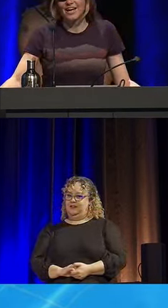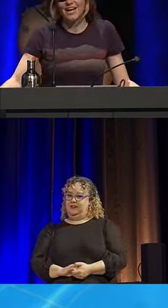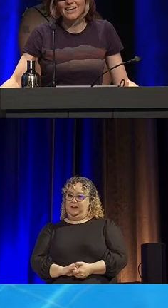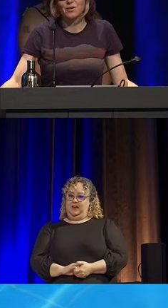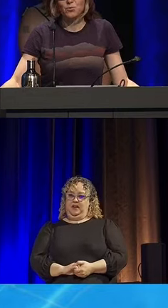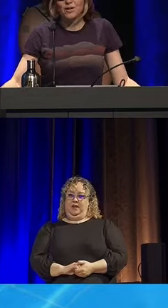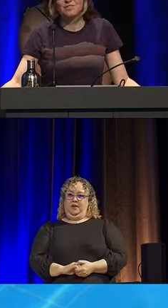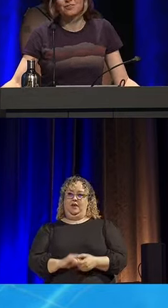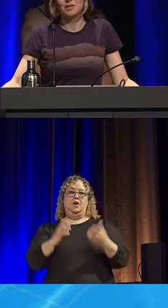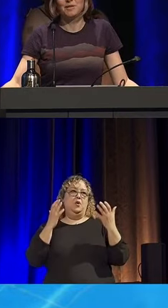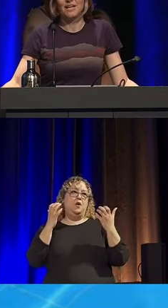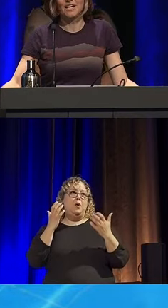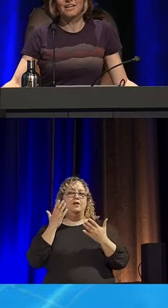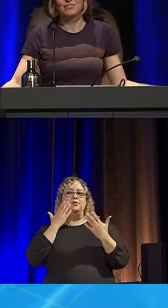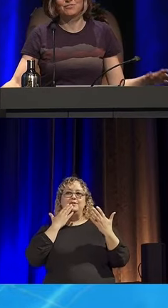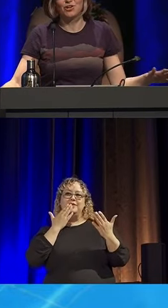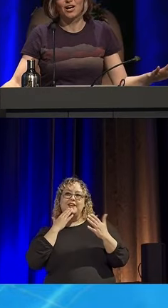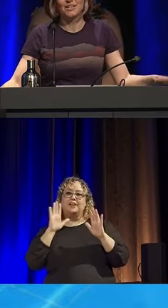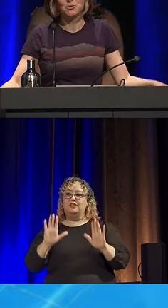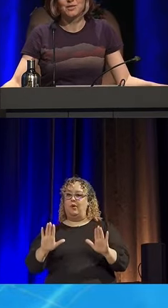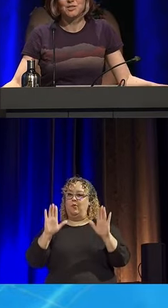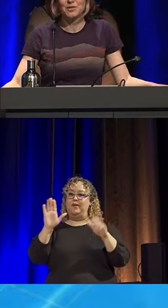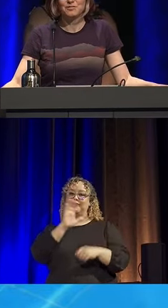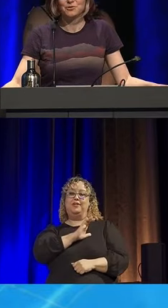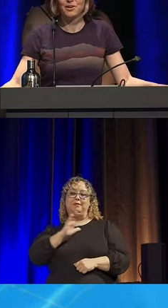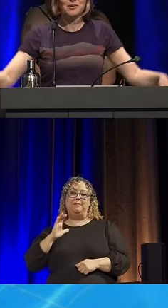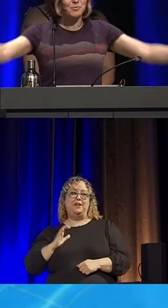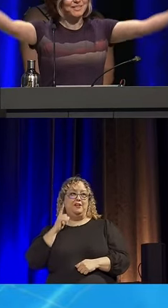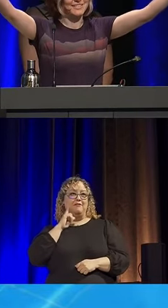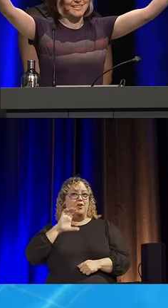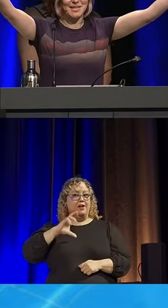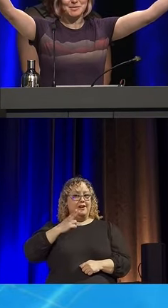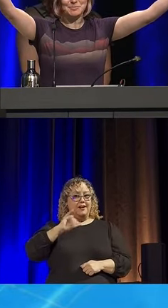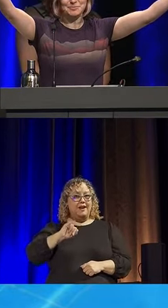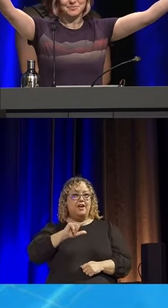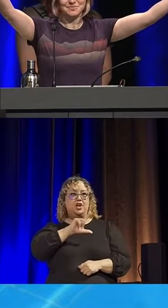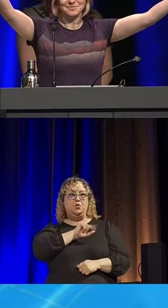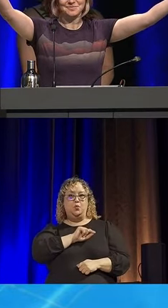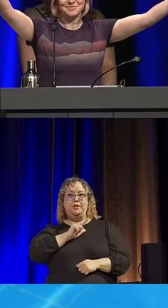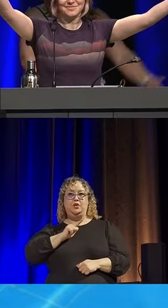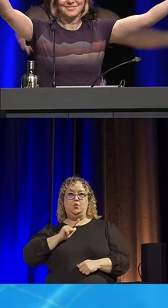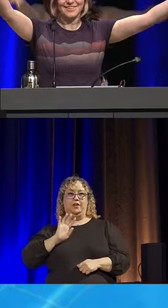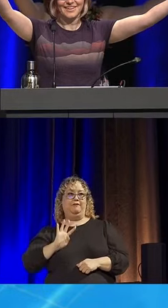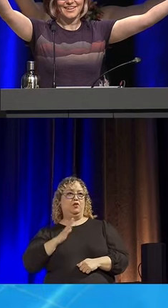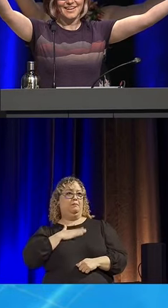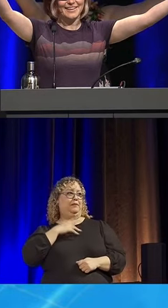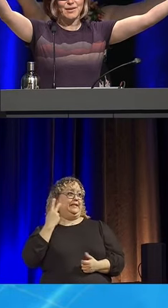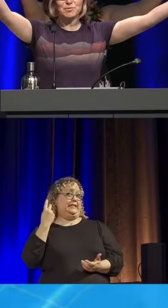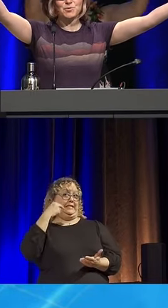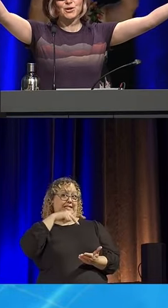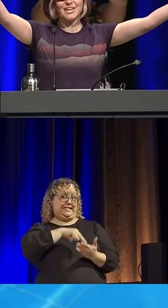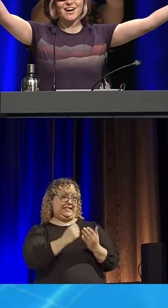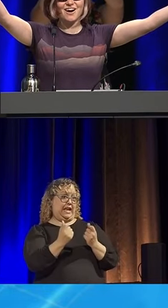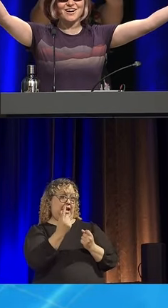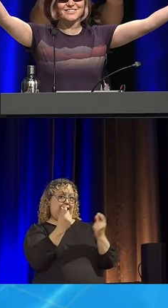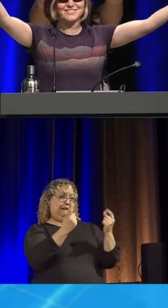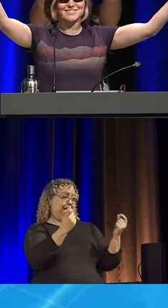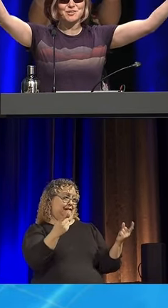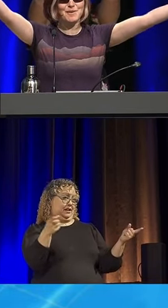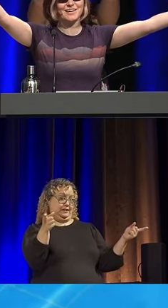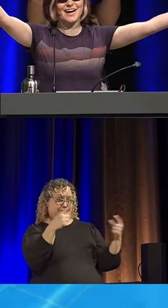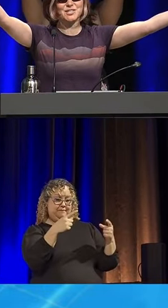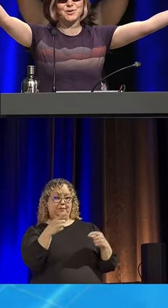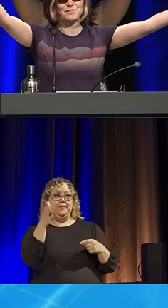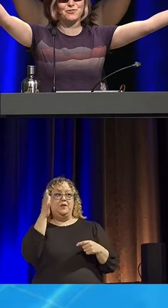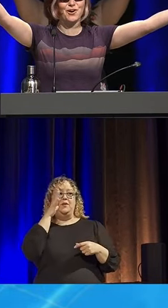want to thank the wonderful committee for CHI 2024. Please stand up. They will be working hard